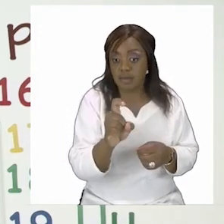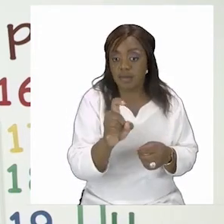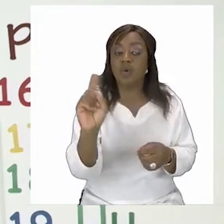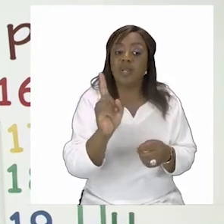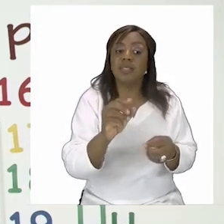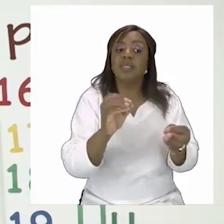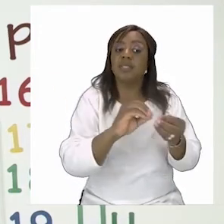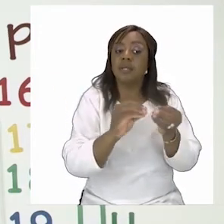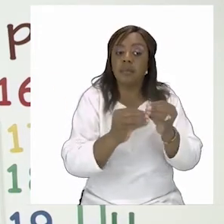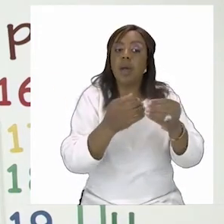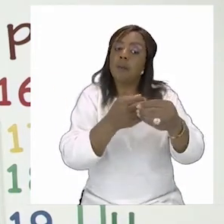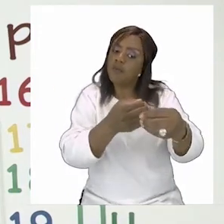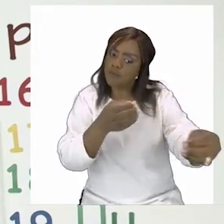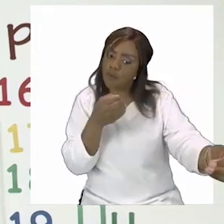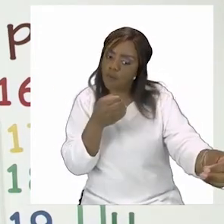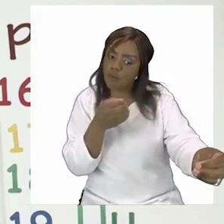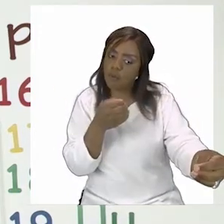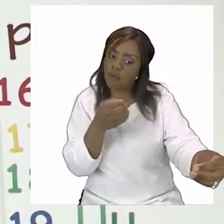number before